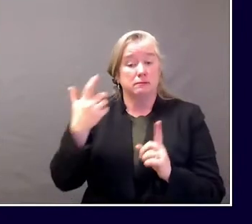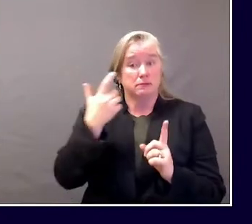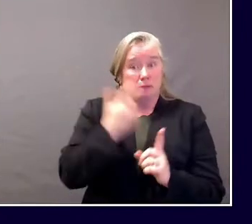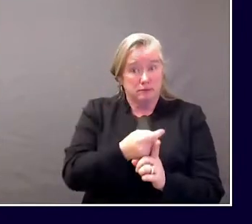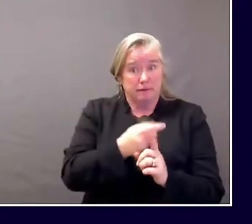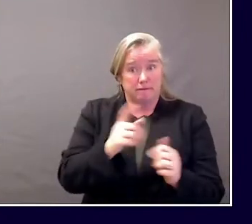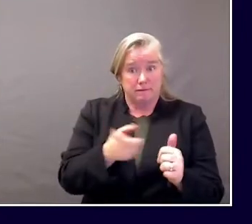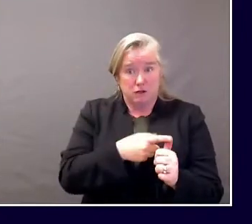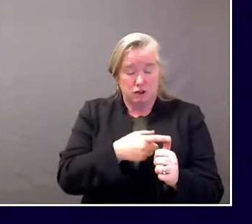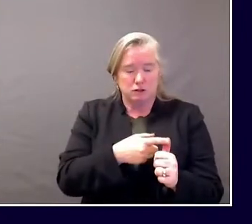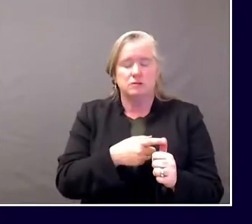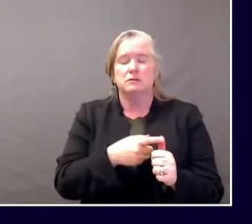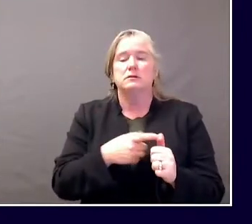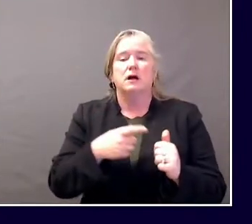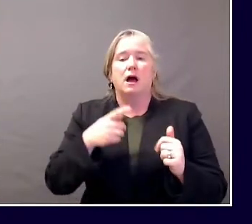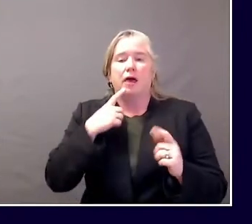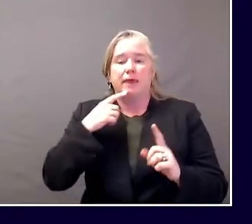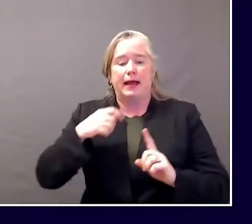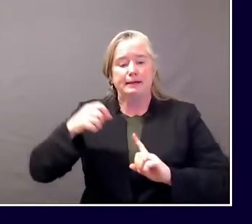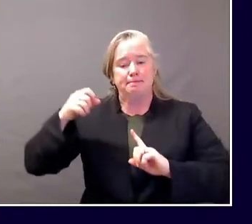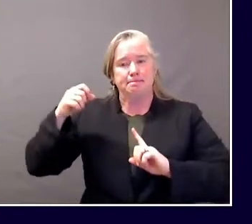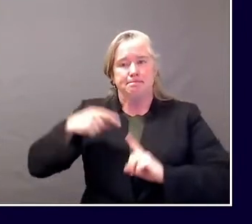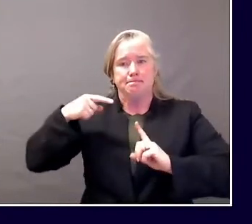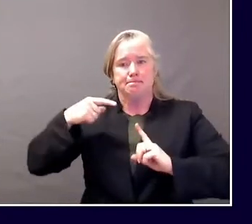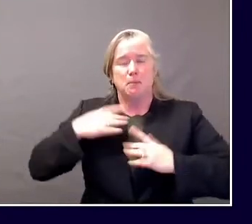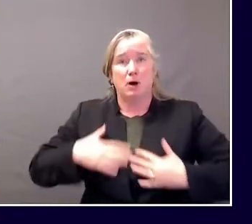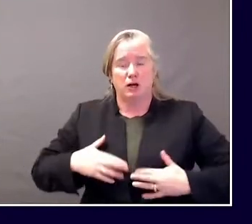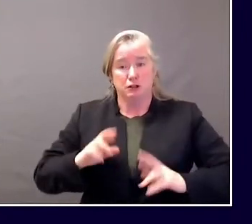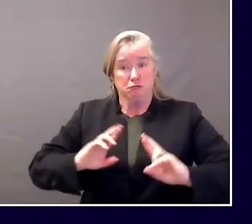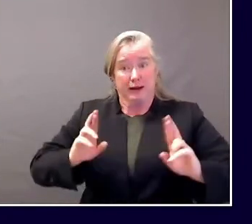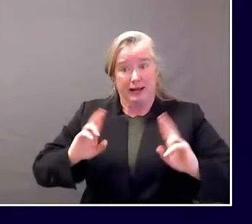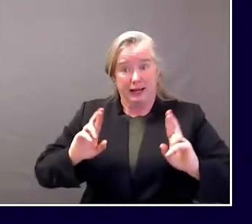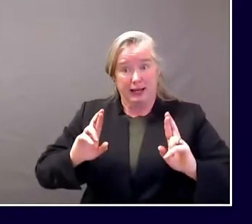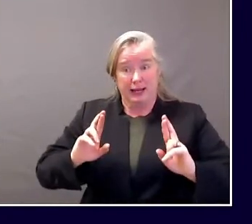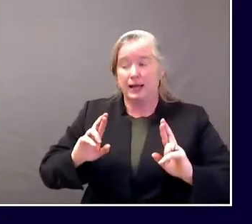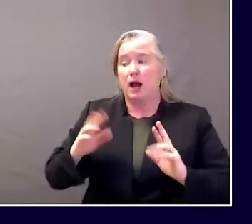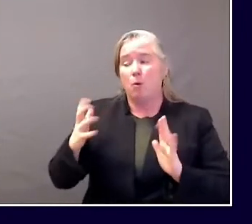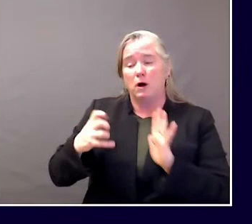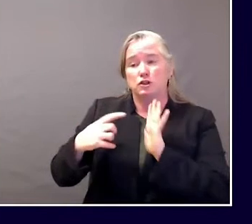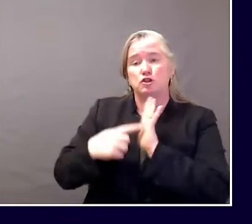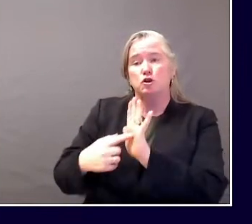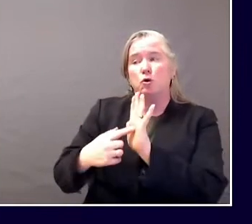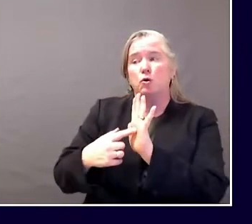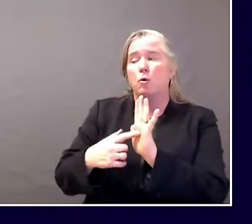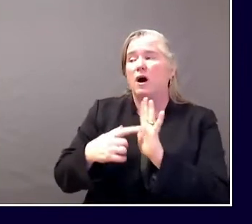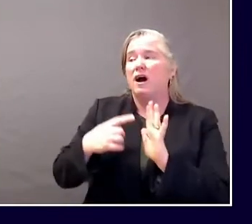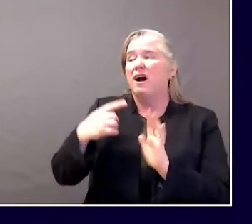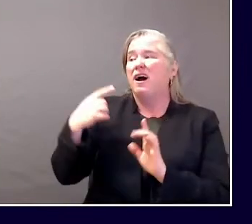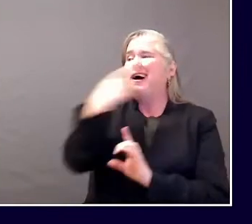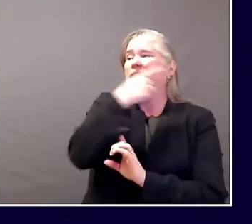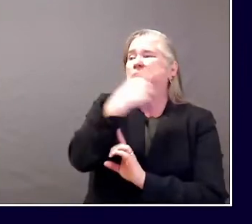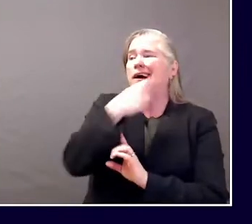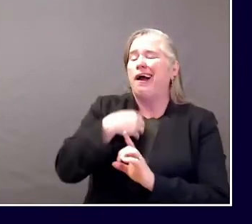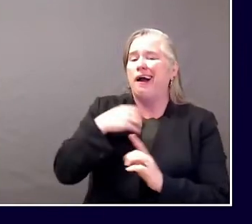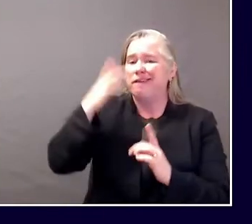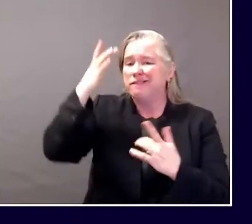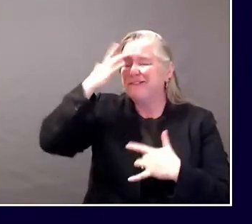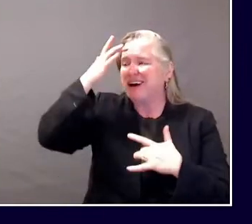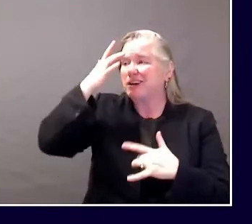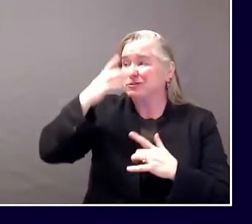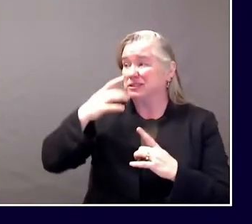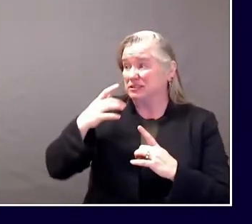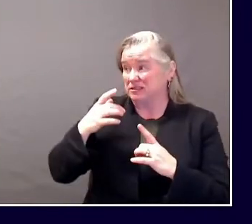dose. They tell your body's immune system, here's an example of a virus that if you encounter it